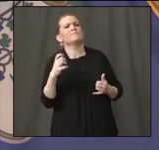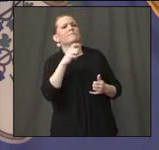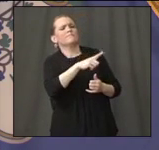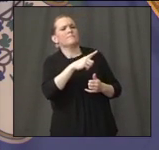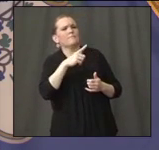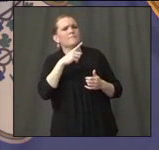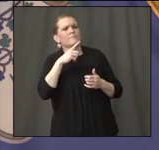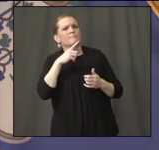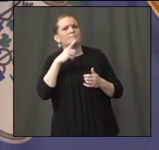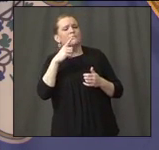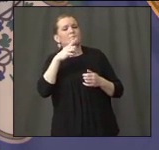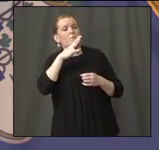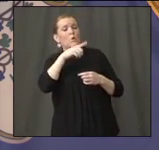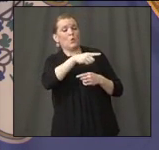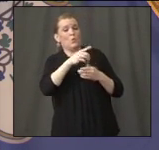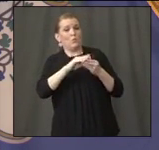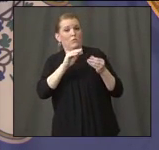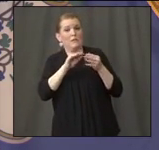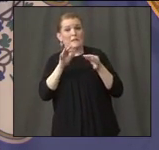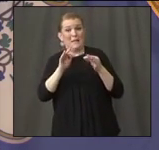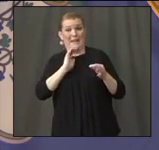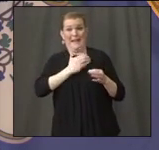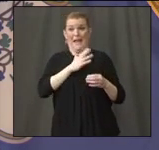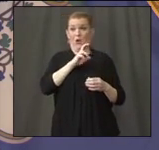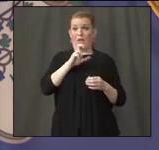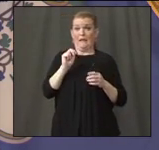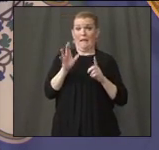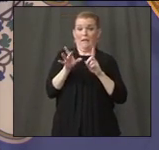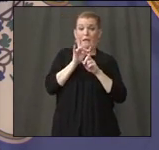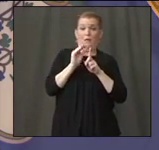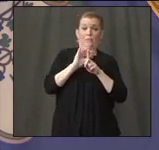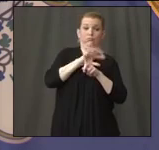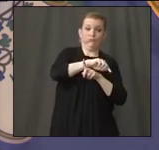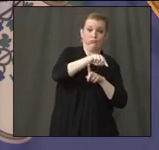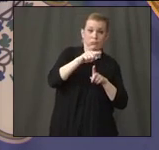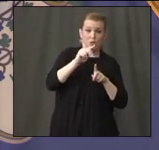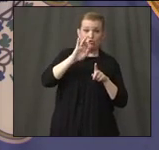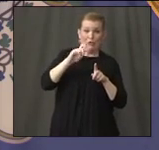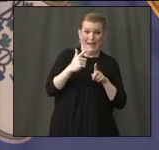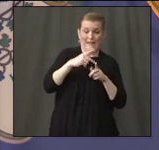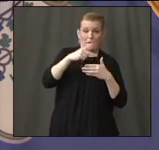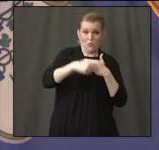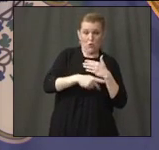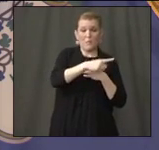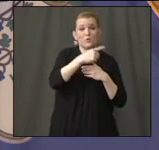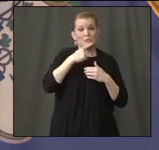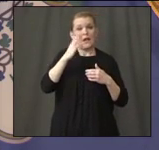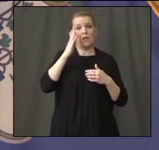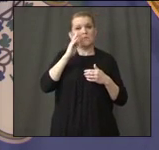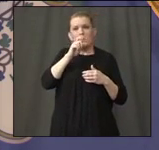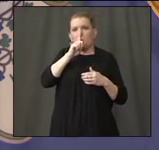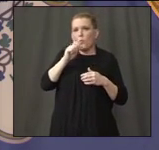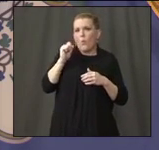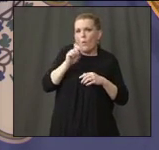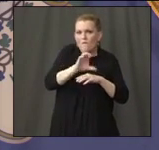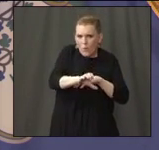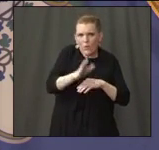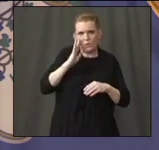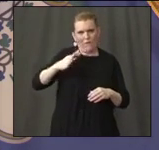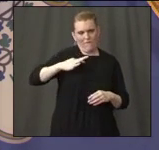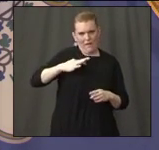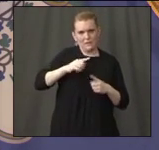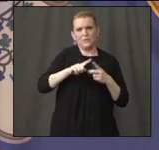was infected and you identified their contacts, it would be up to them to decide whether or not they wanted to quarantine?